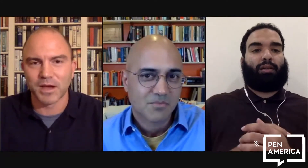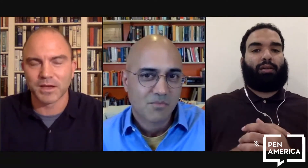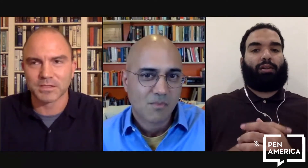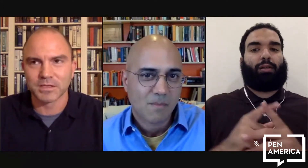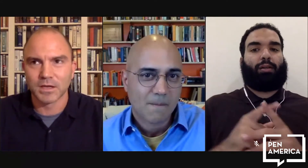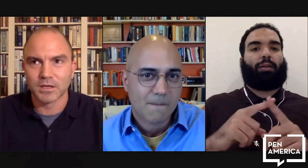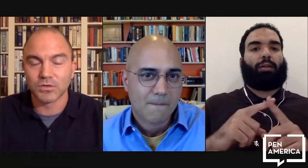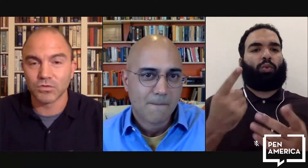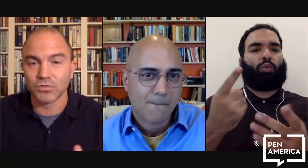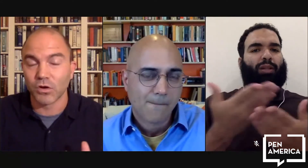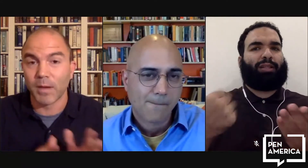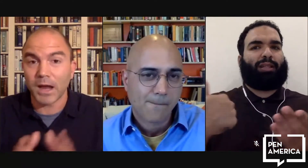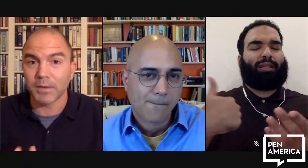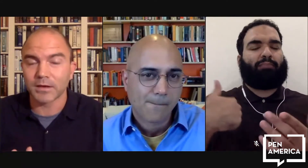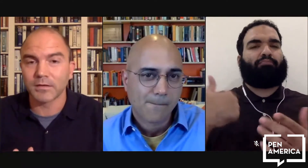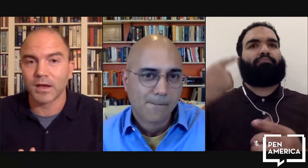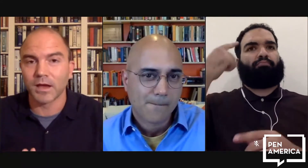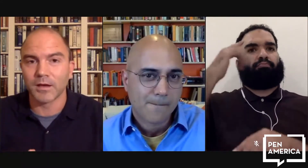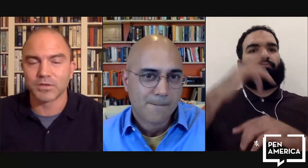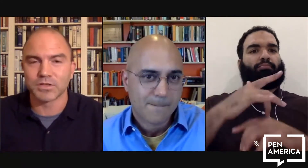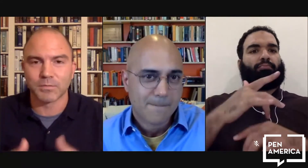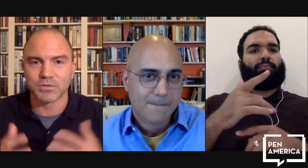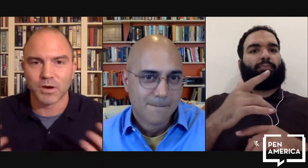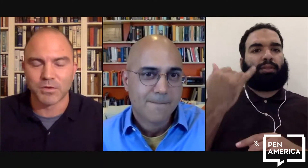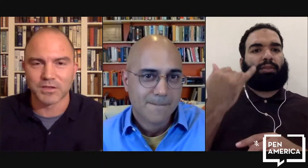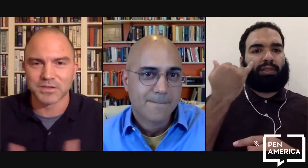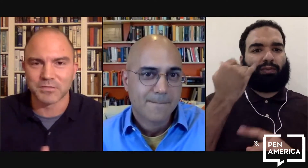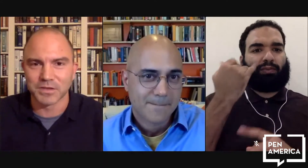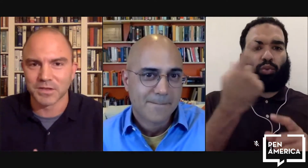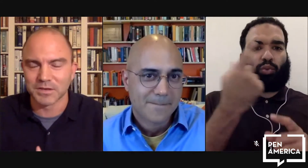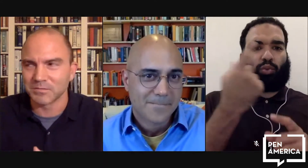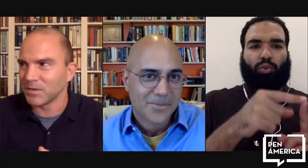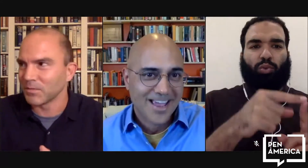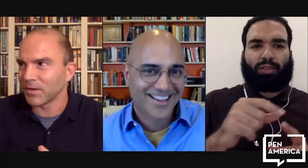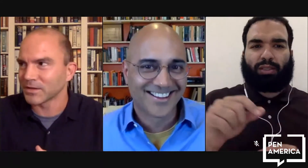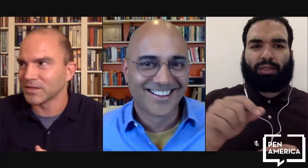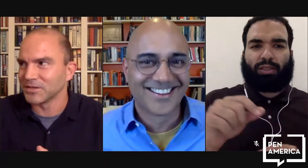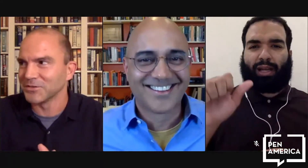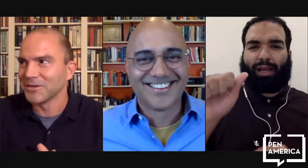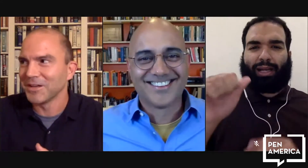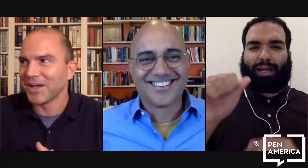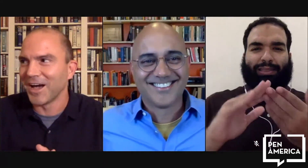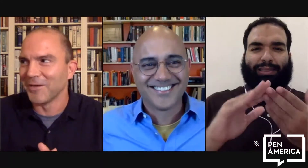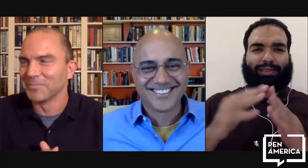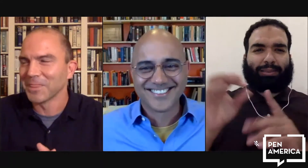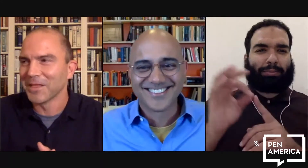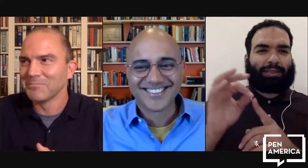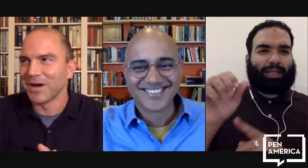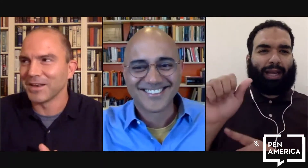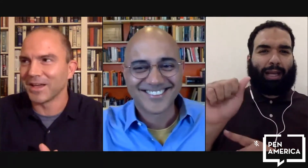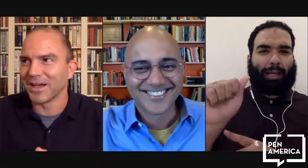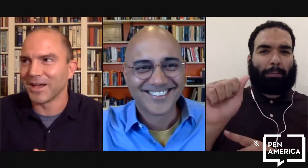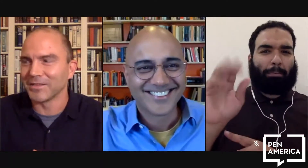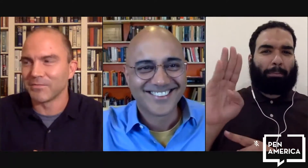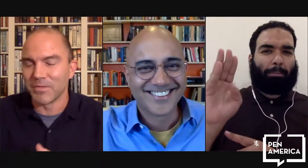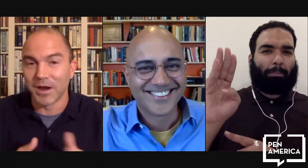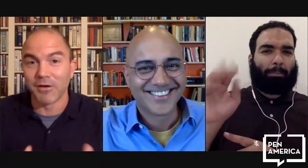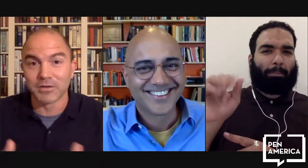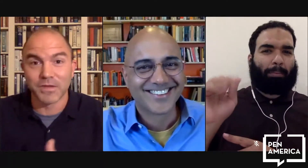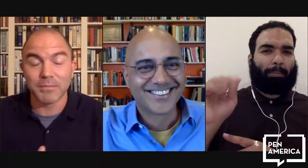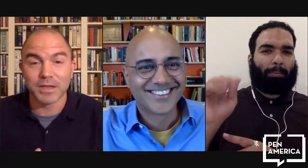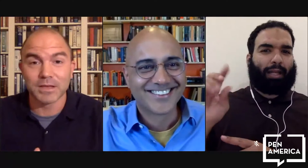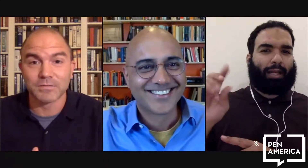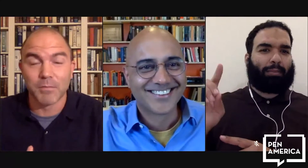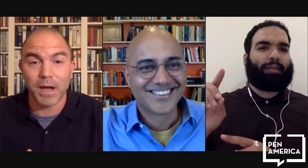struck by is you go to Abbottabad, which I'm sure I pronounce differently than people in Pakistan do. But the